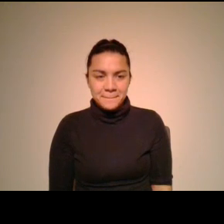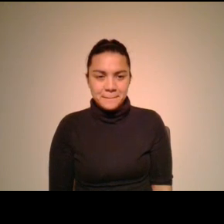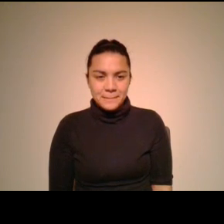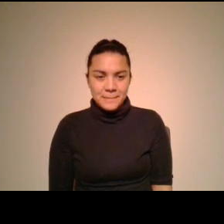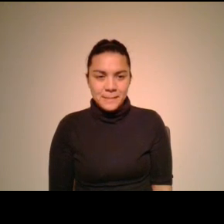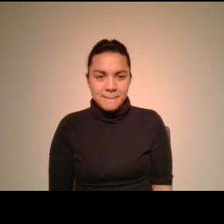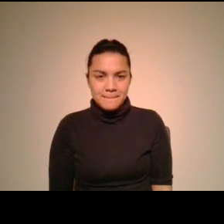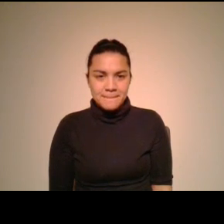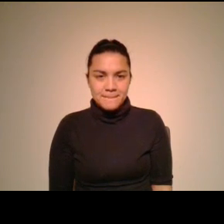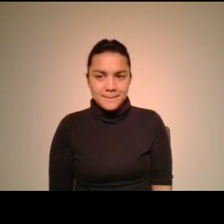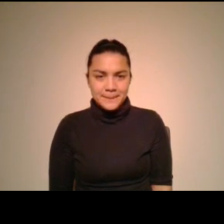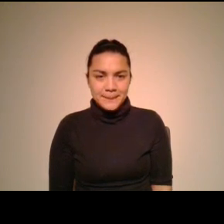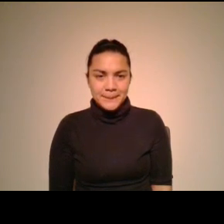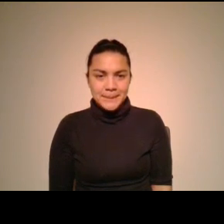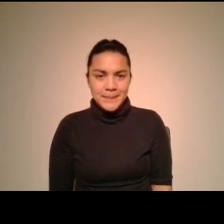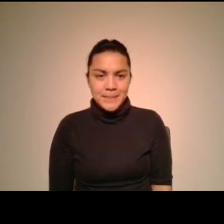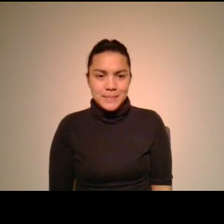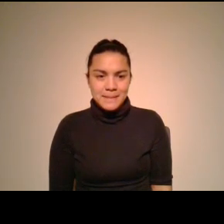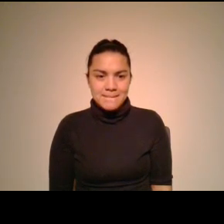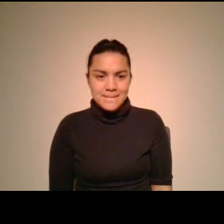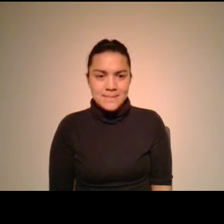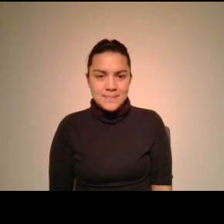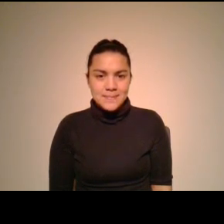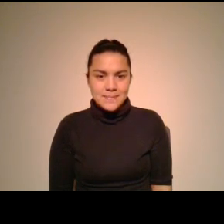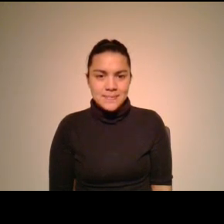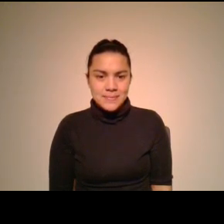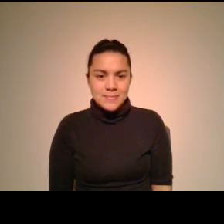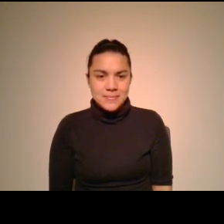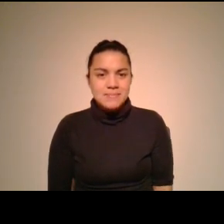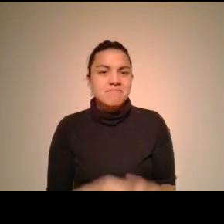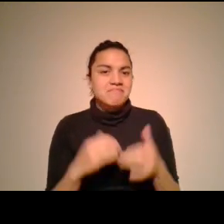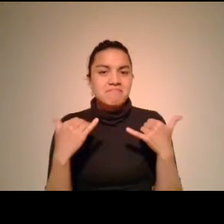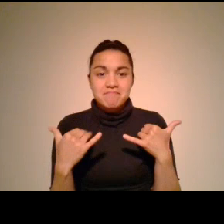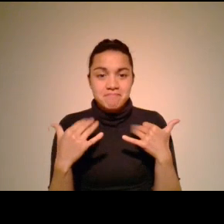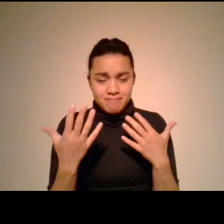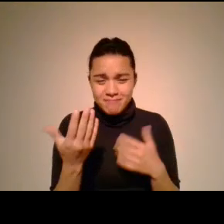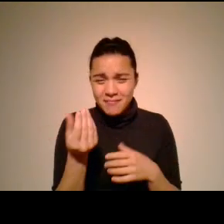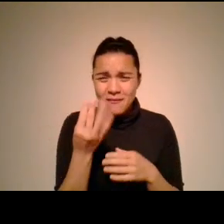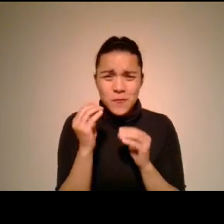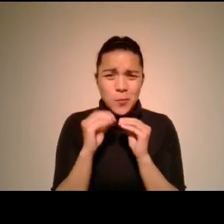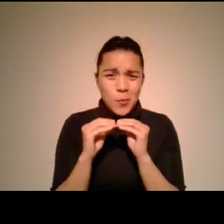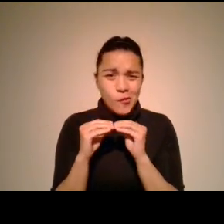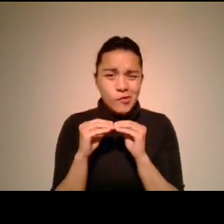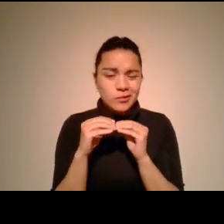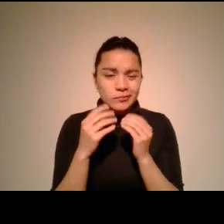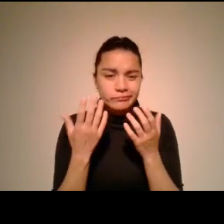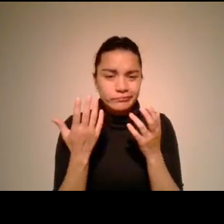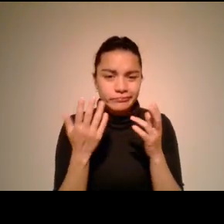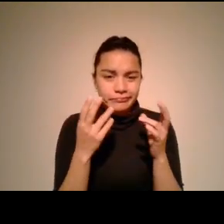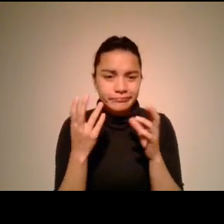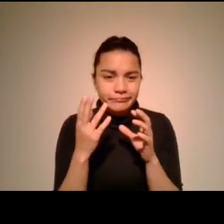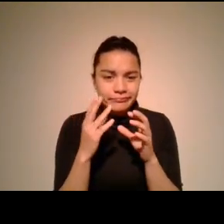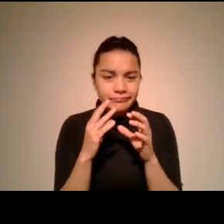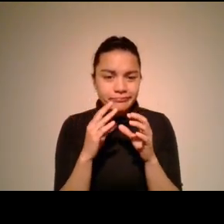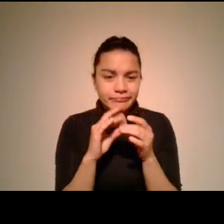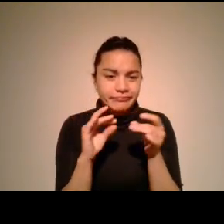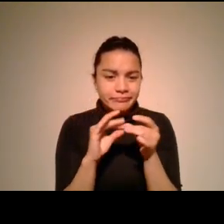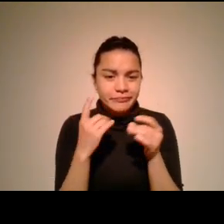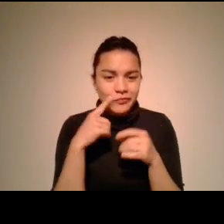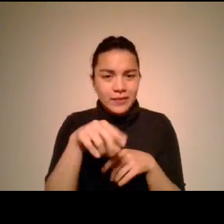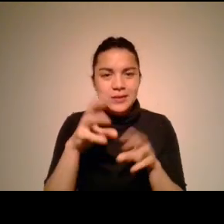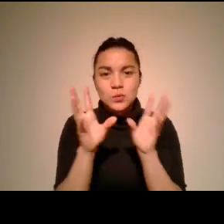there. So I'm going to go ahead and hide that poll. Just a couple more things. This webinar, as you may have seen,